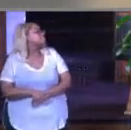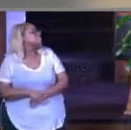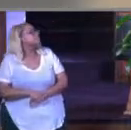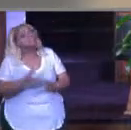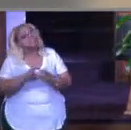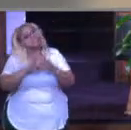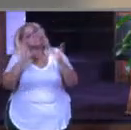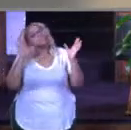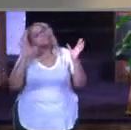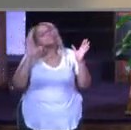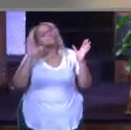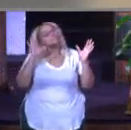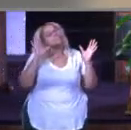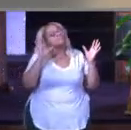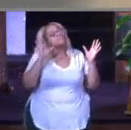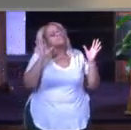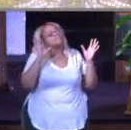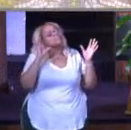Let go.